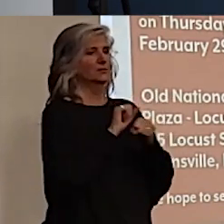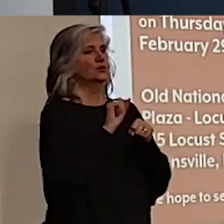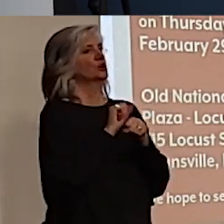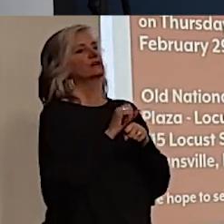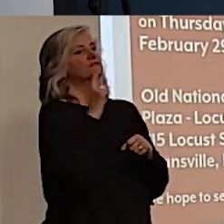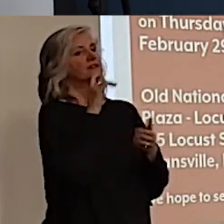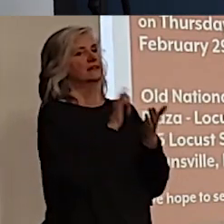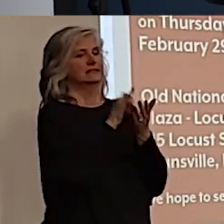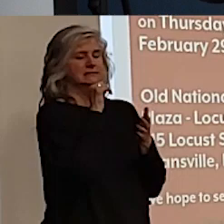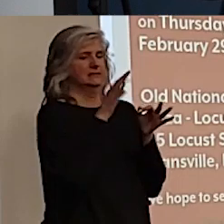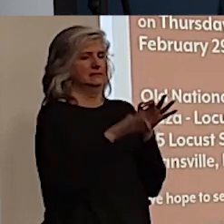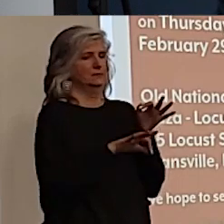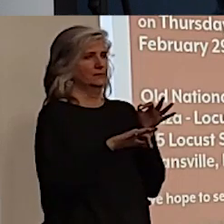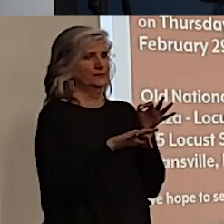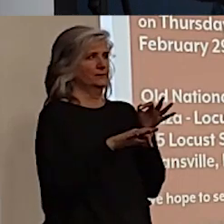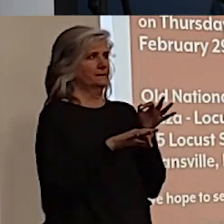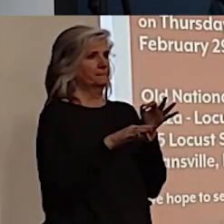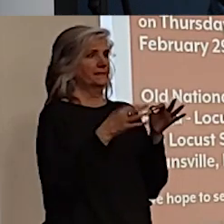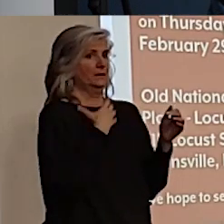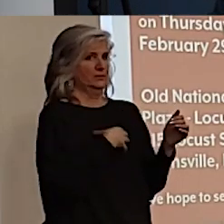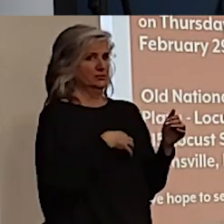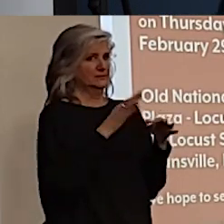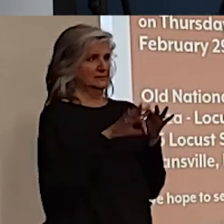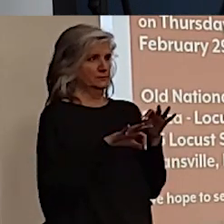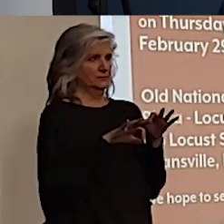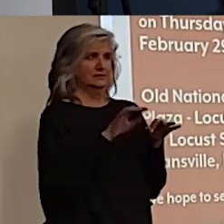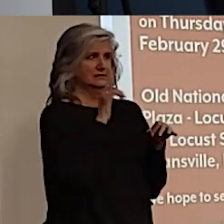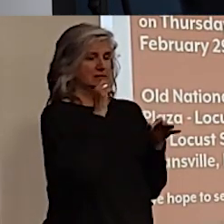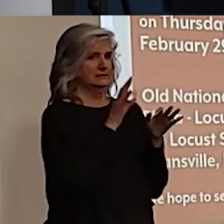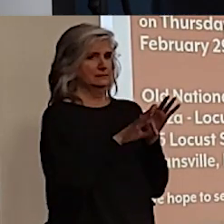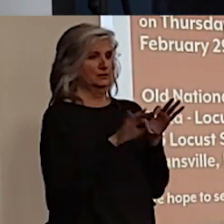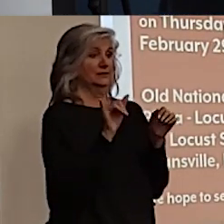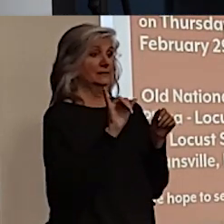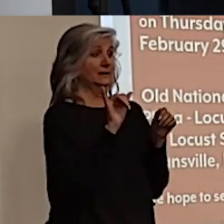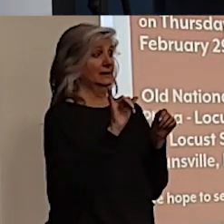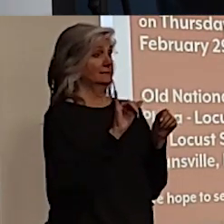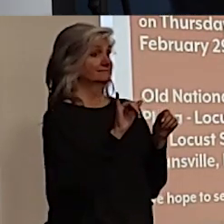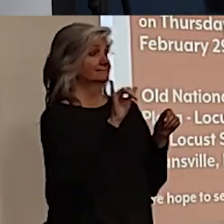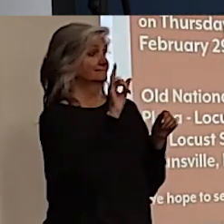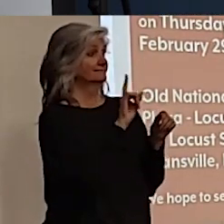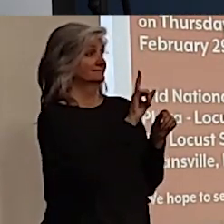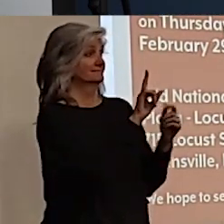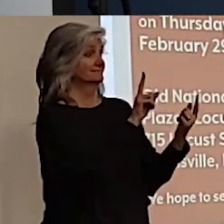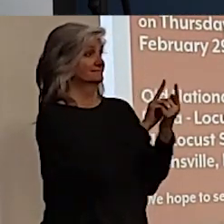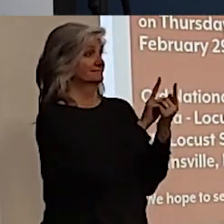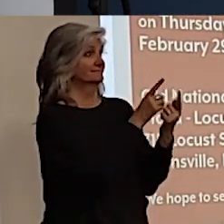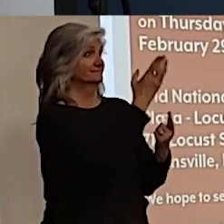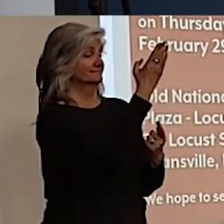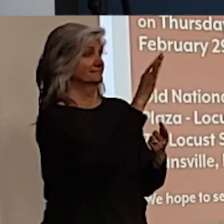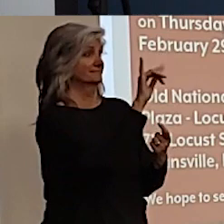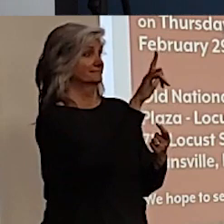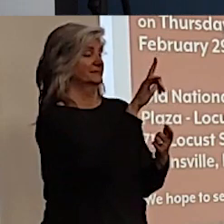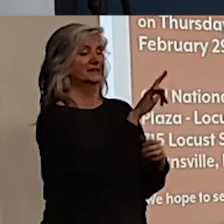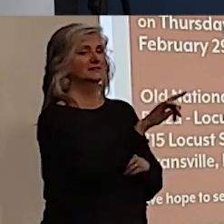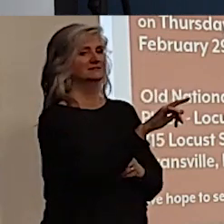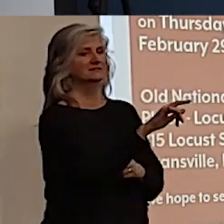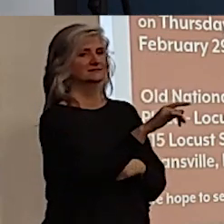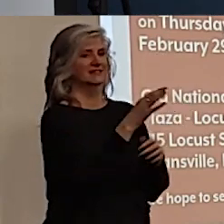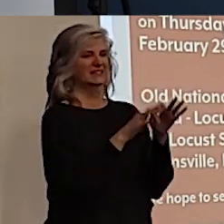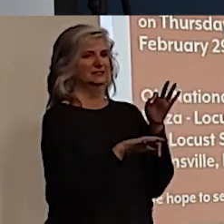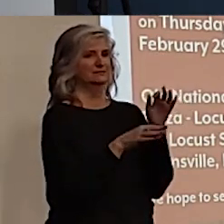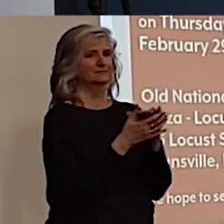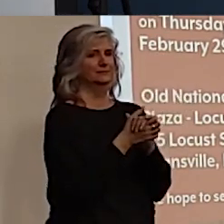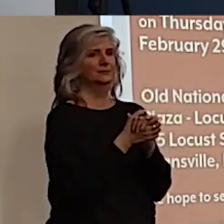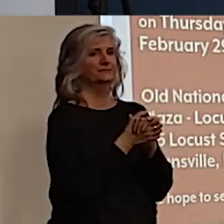It's not as simple. I wish it were. It's not as simple as just getting some rep to introduce a bill. We got that